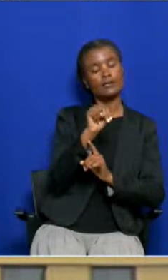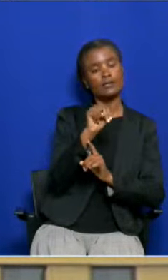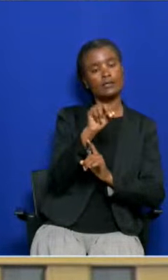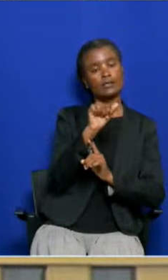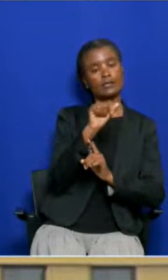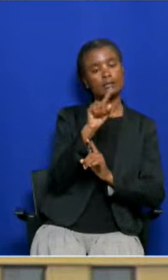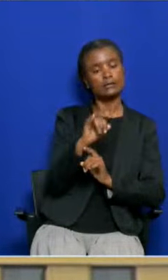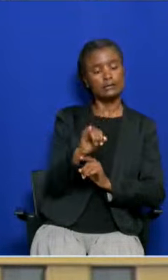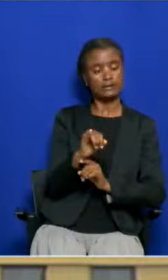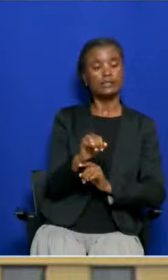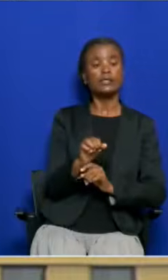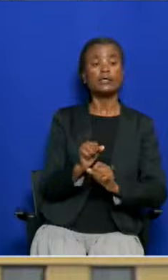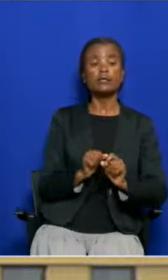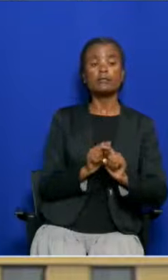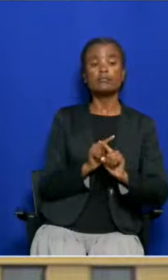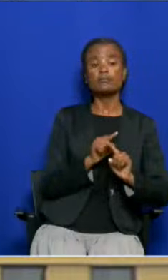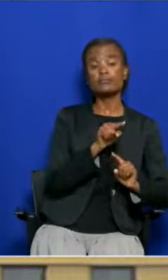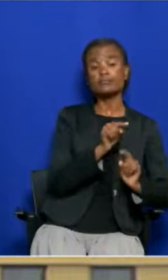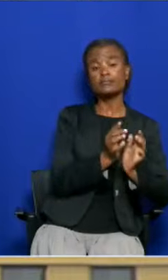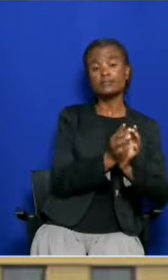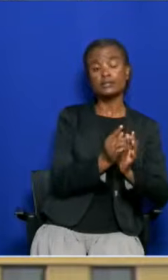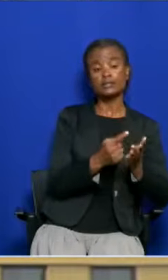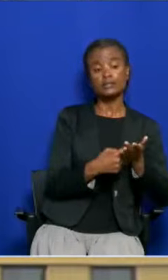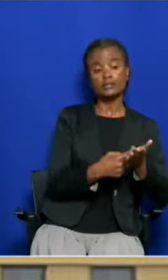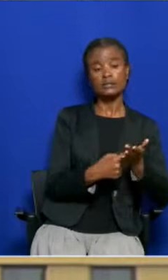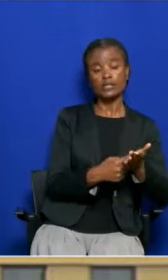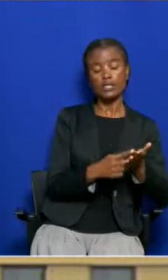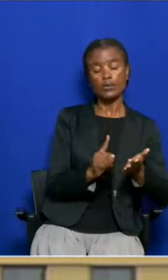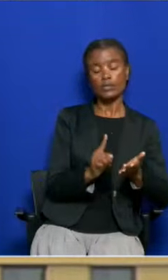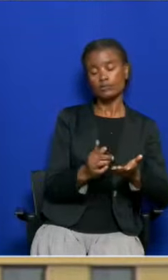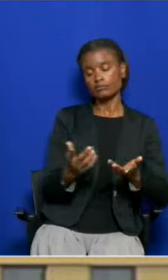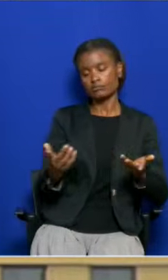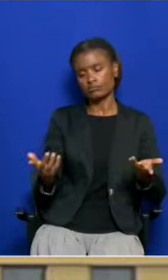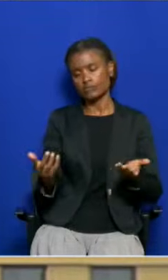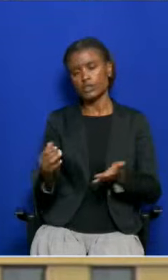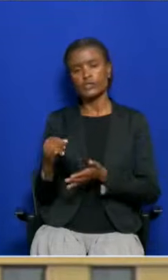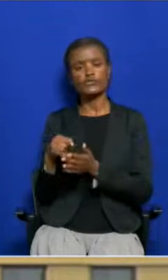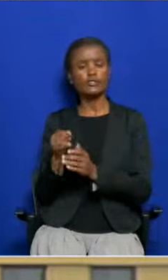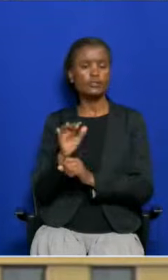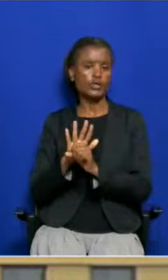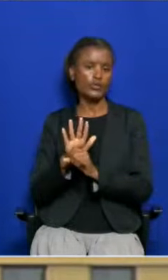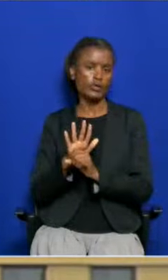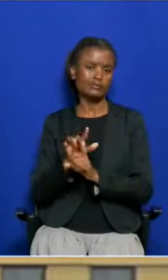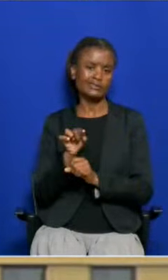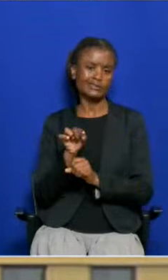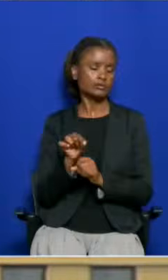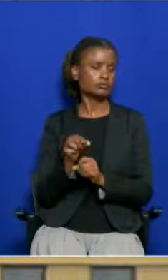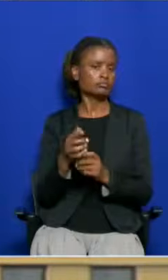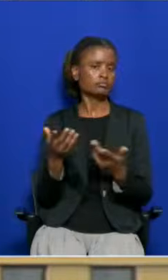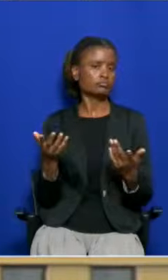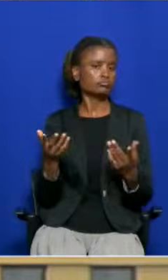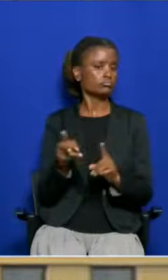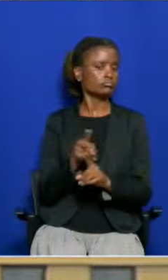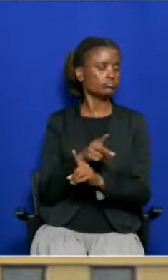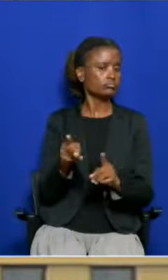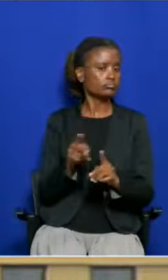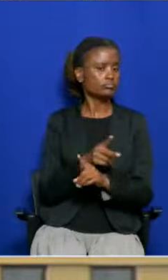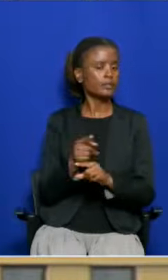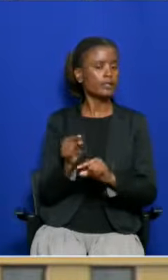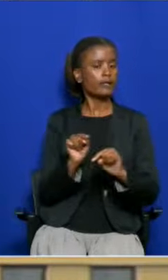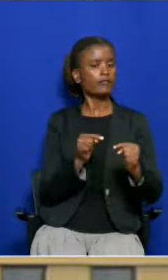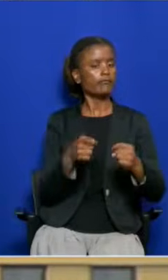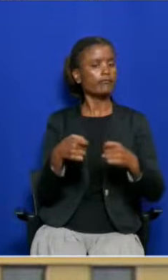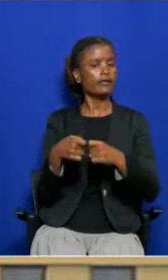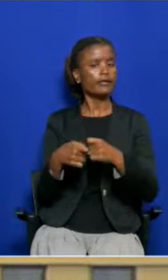Okay. It was just a background on how did this fight come about, and is